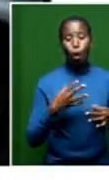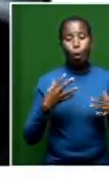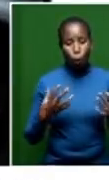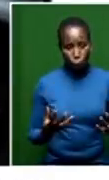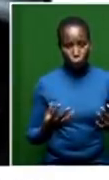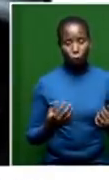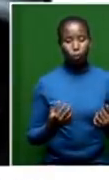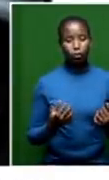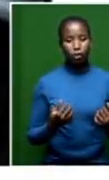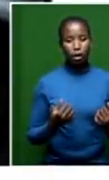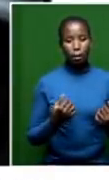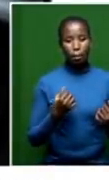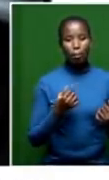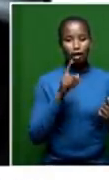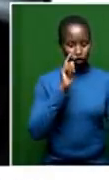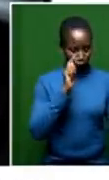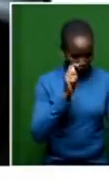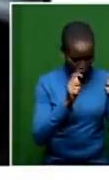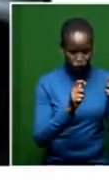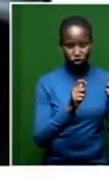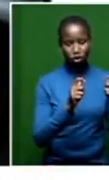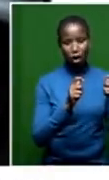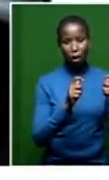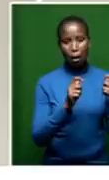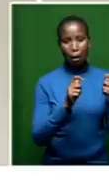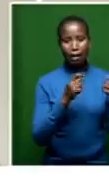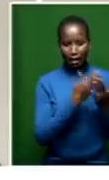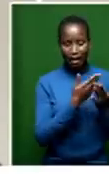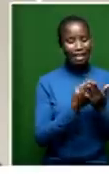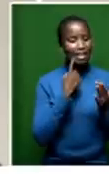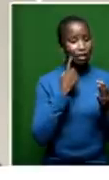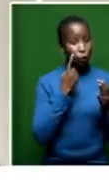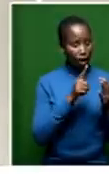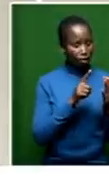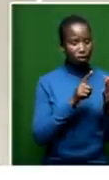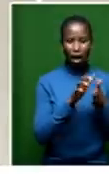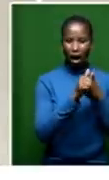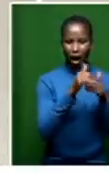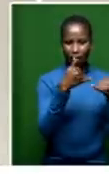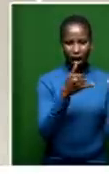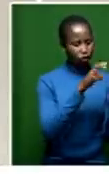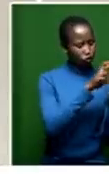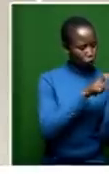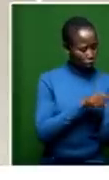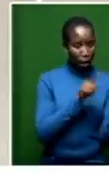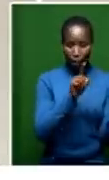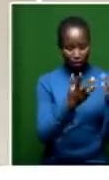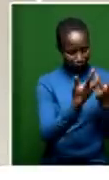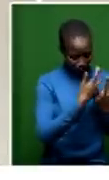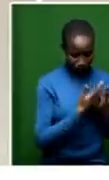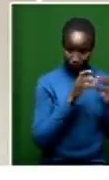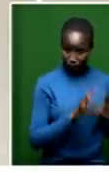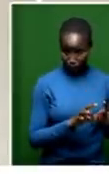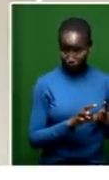rescind it, that rescission has to follow certain guidelines, and there must